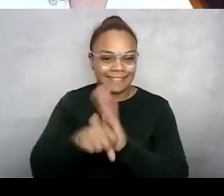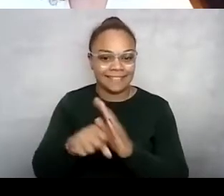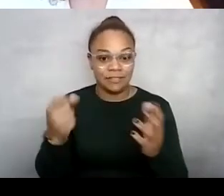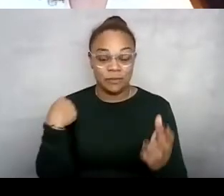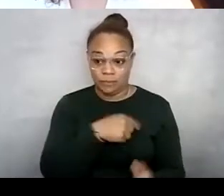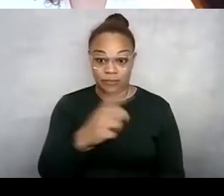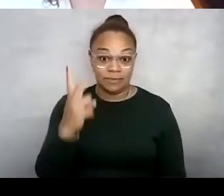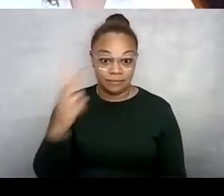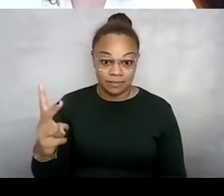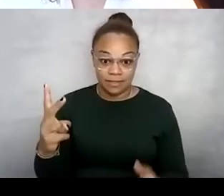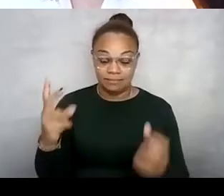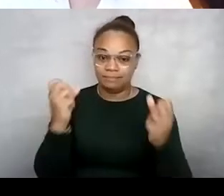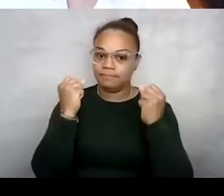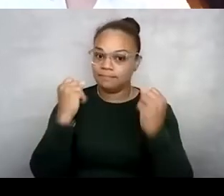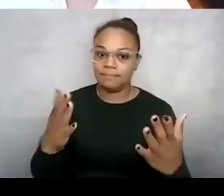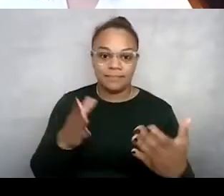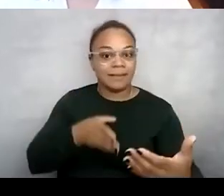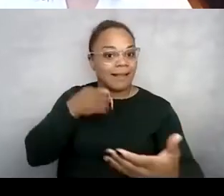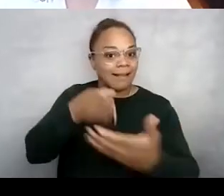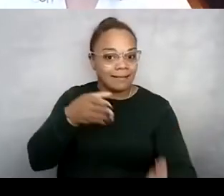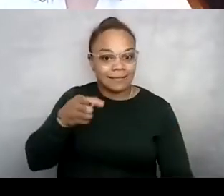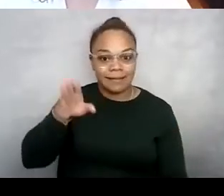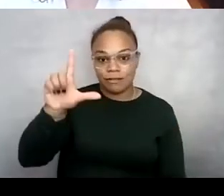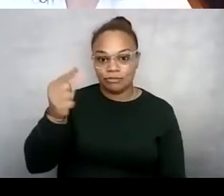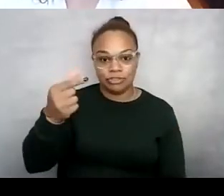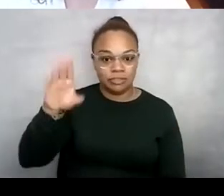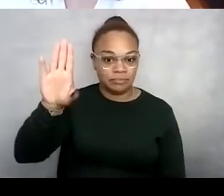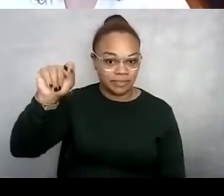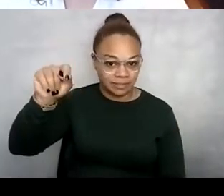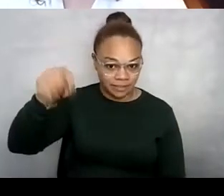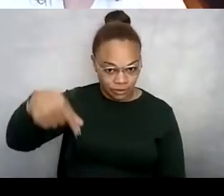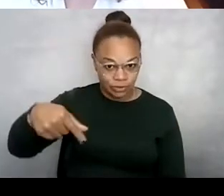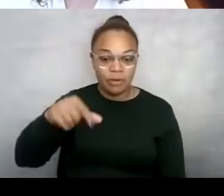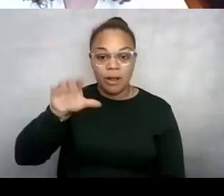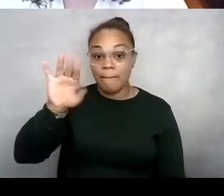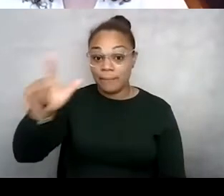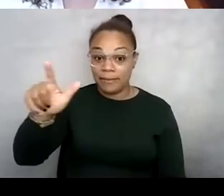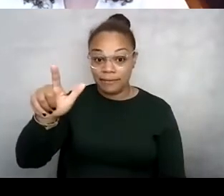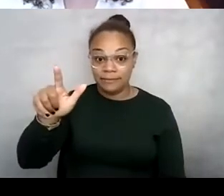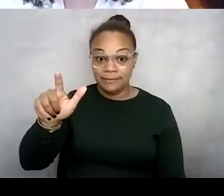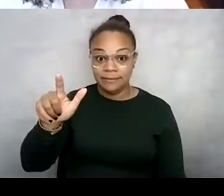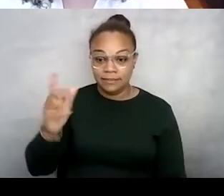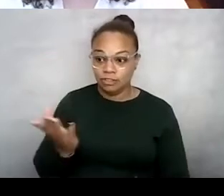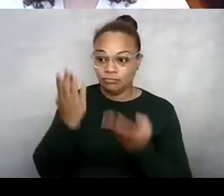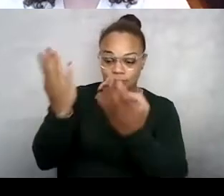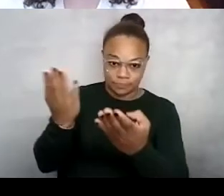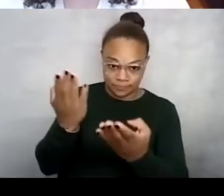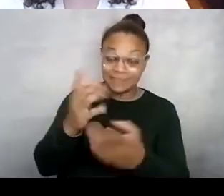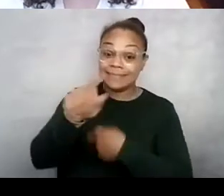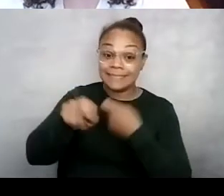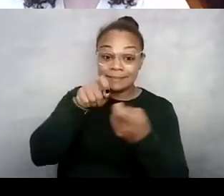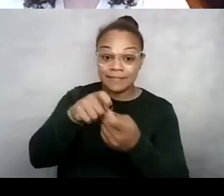number of anti-LGBTQ bills introduced, specifically bills that target the trans community. And